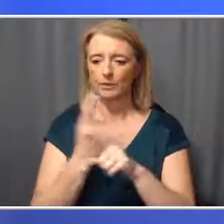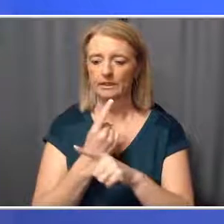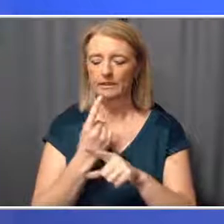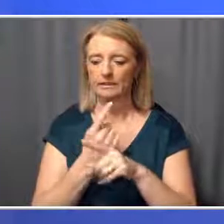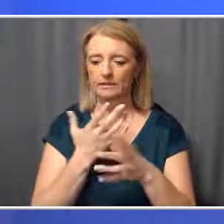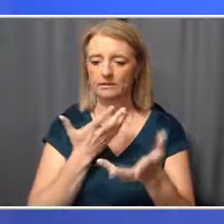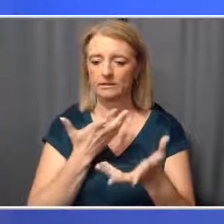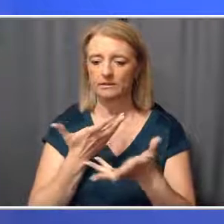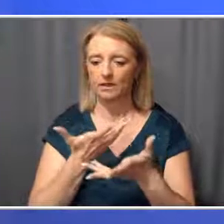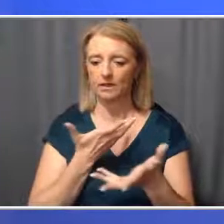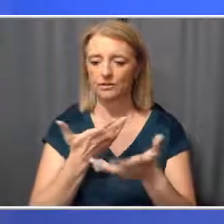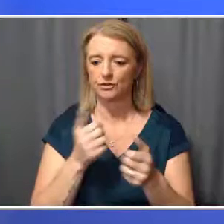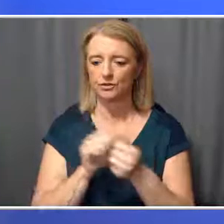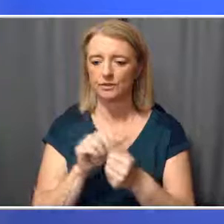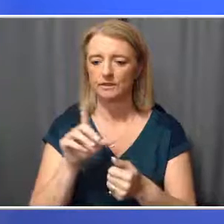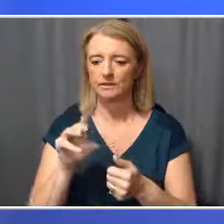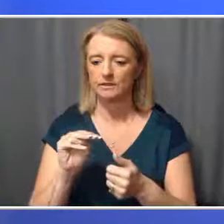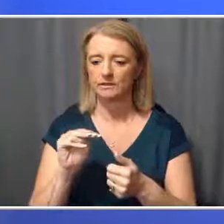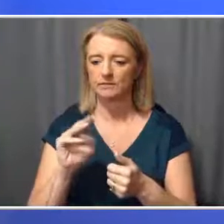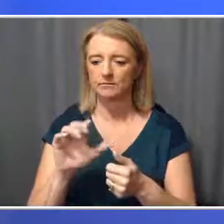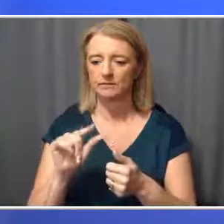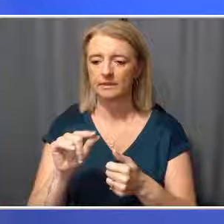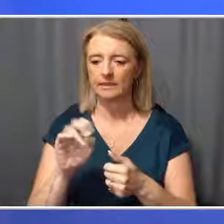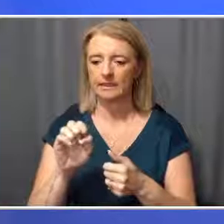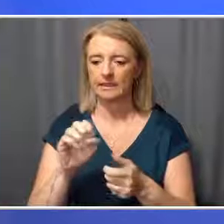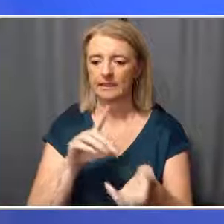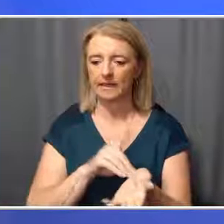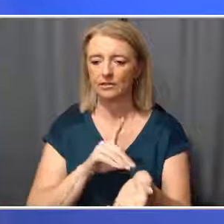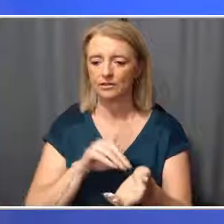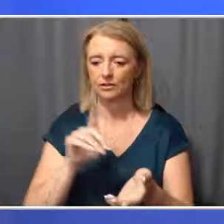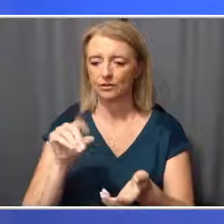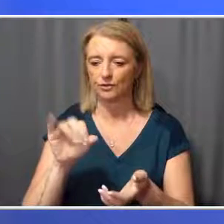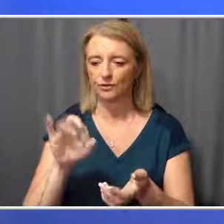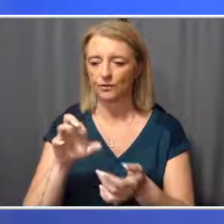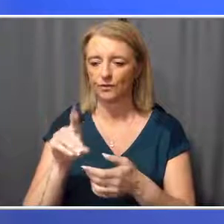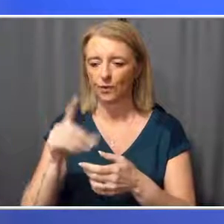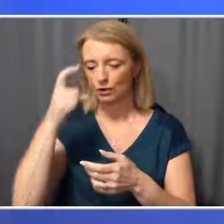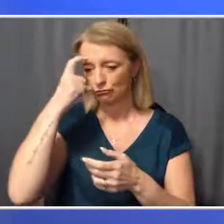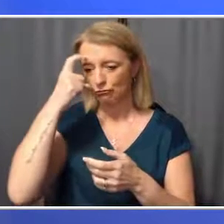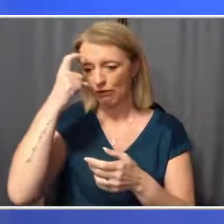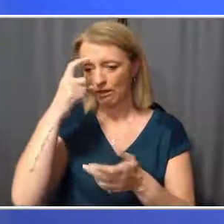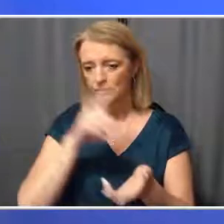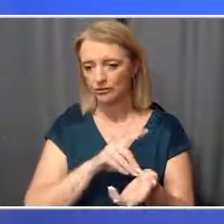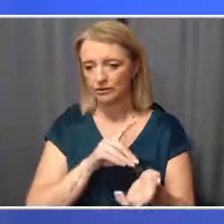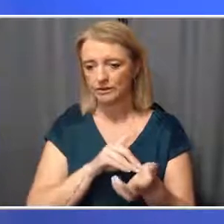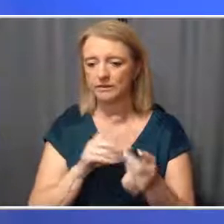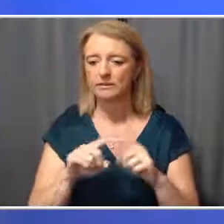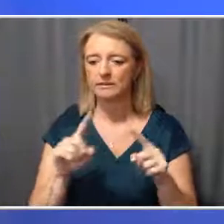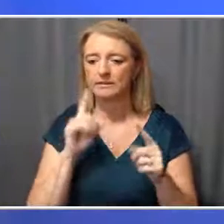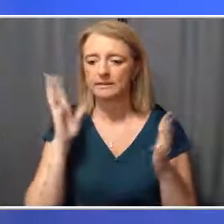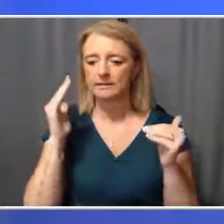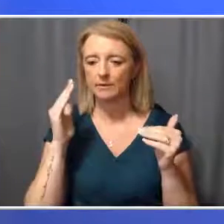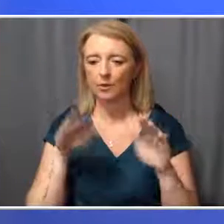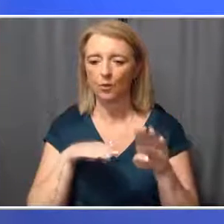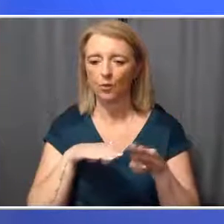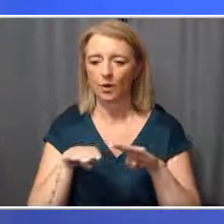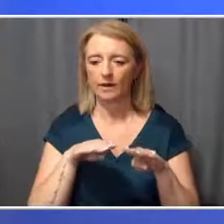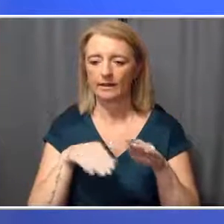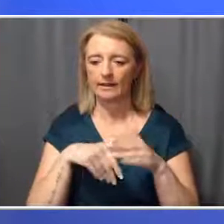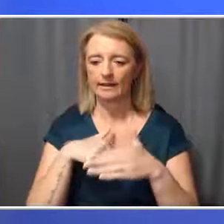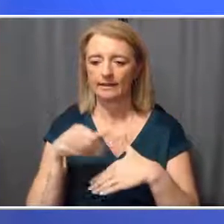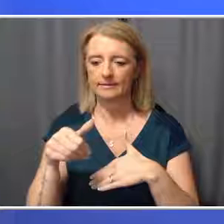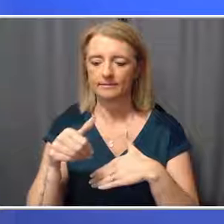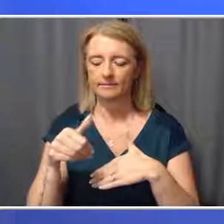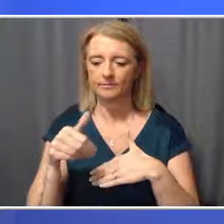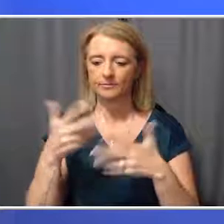one treatment pill, and that would be enough to actually kick a headache instead of having to take 2 or 3. Yeah, that's amazing. That's what I wanted to